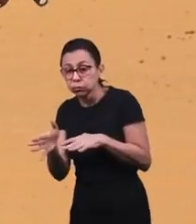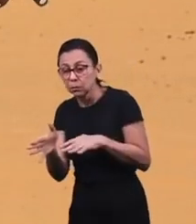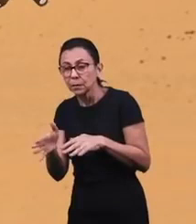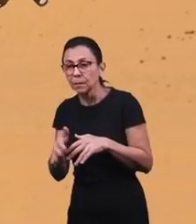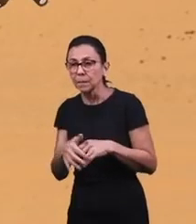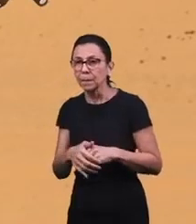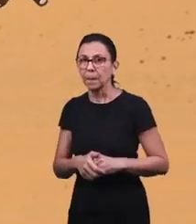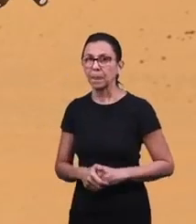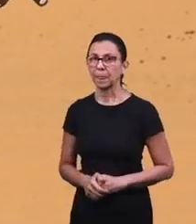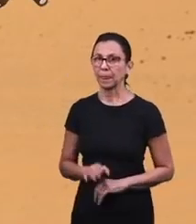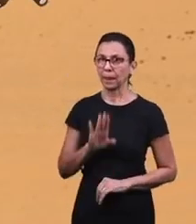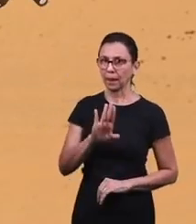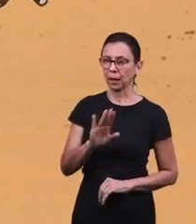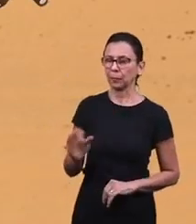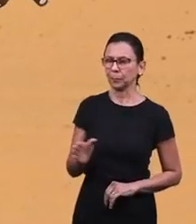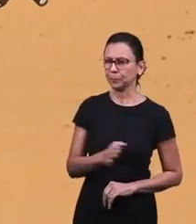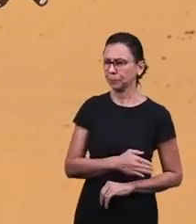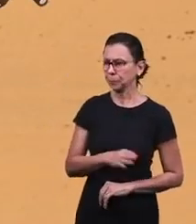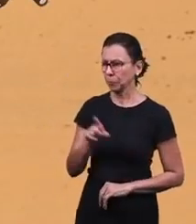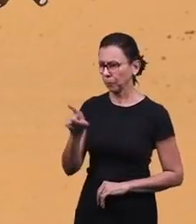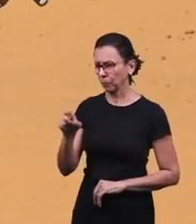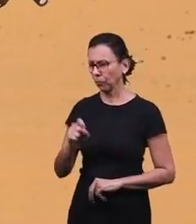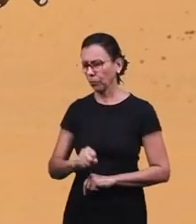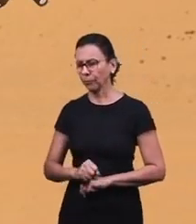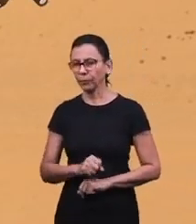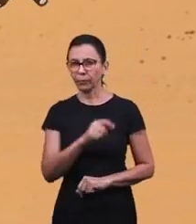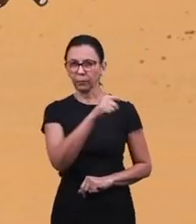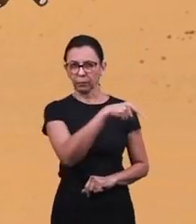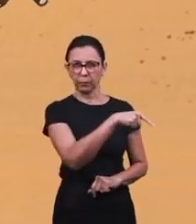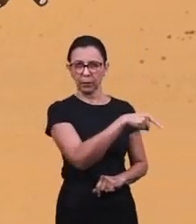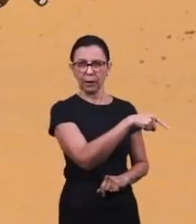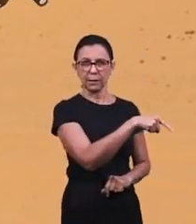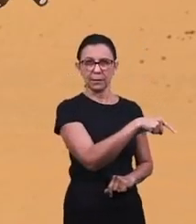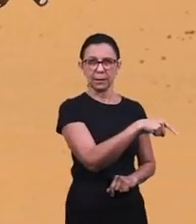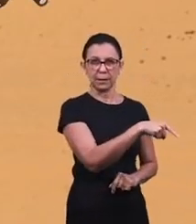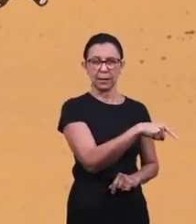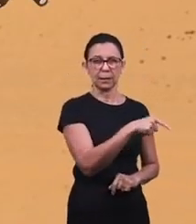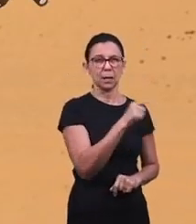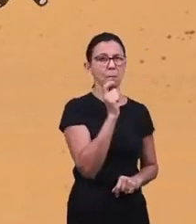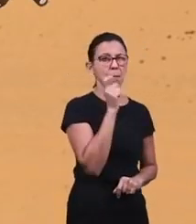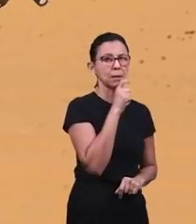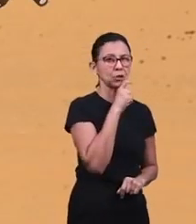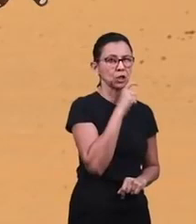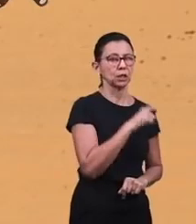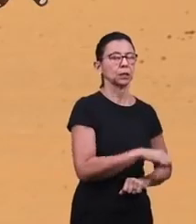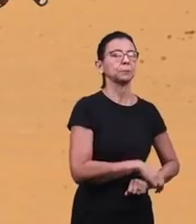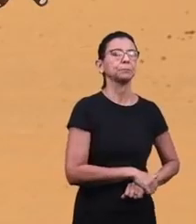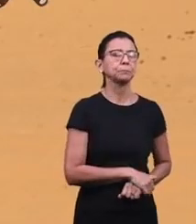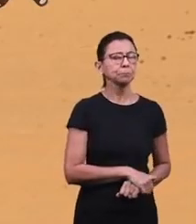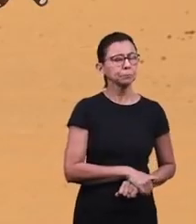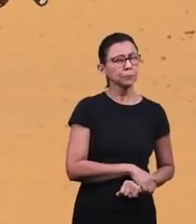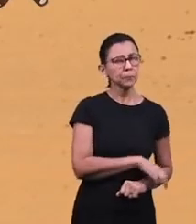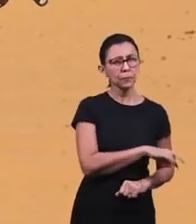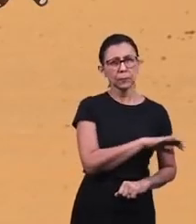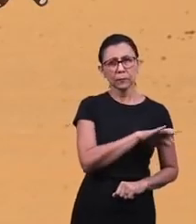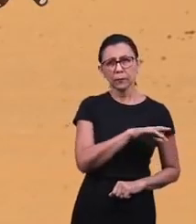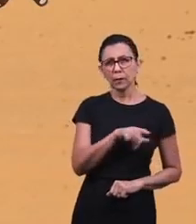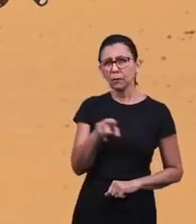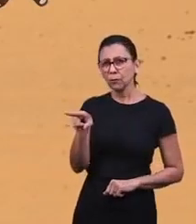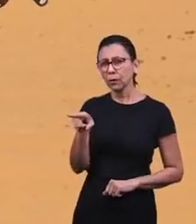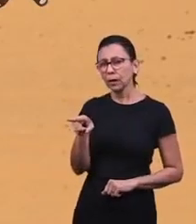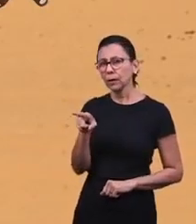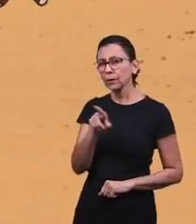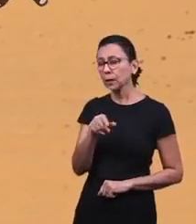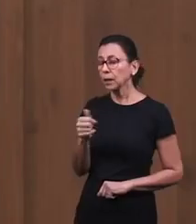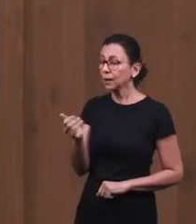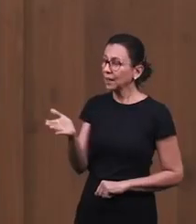said, look, Nehemiah, come down. They gathered all the enemies, and they said, come here, Nehemiah, we want to talk to